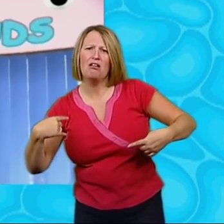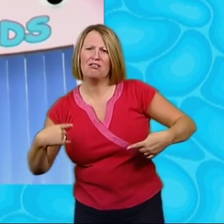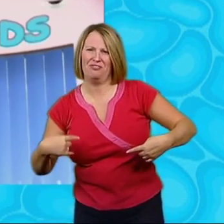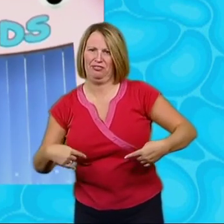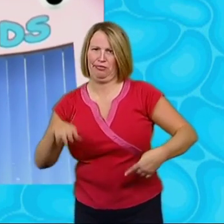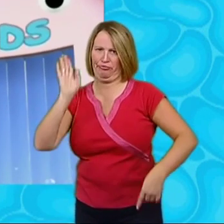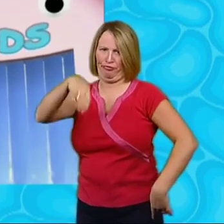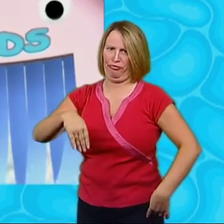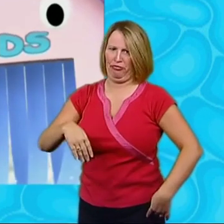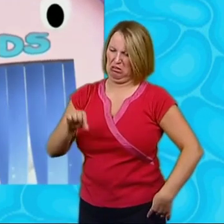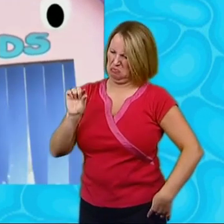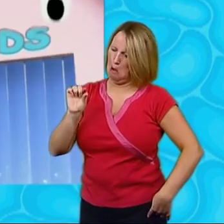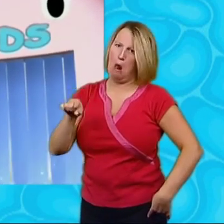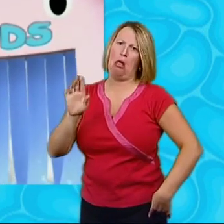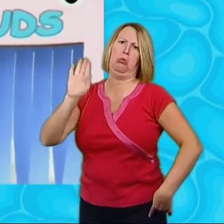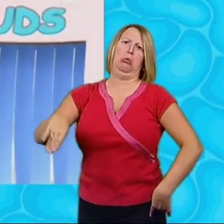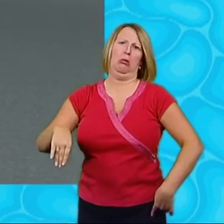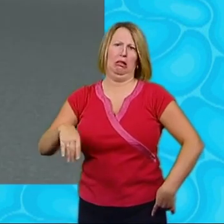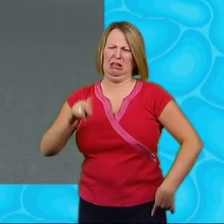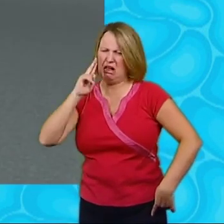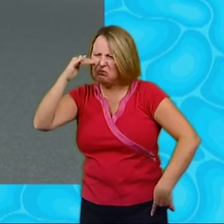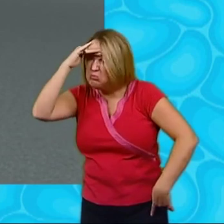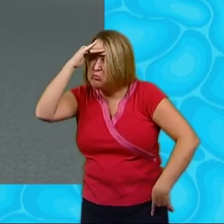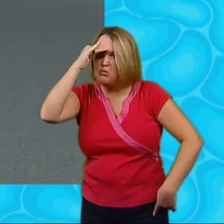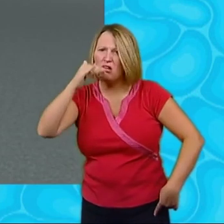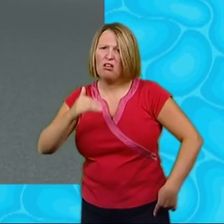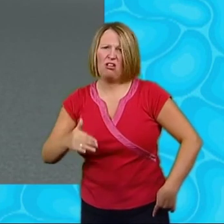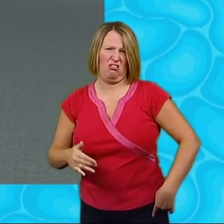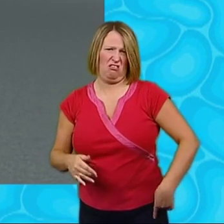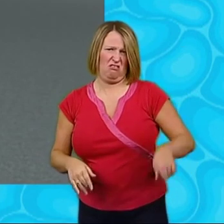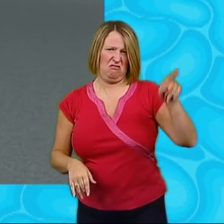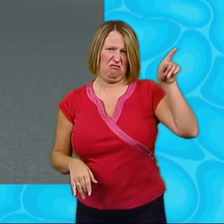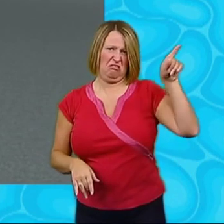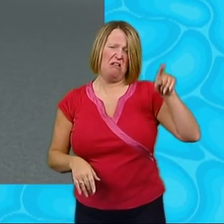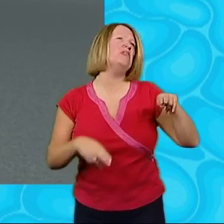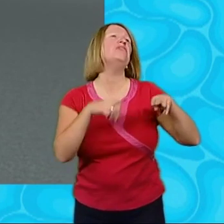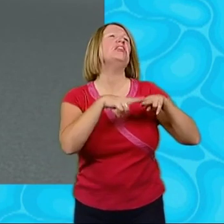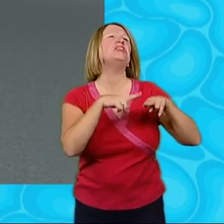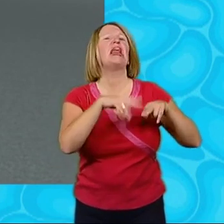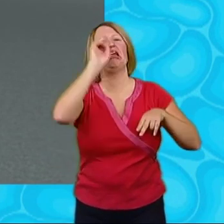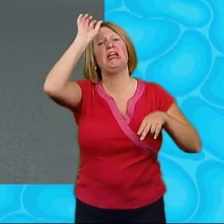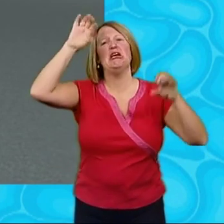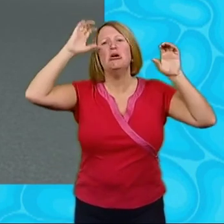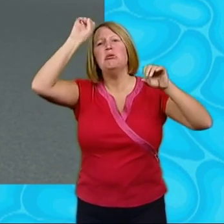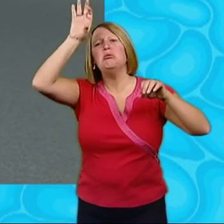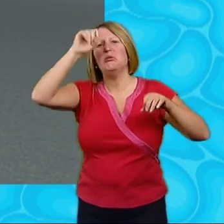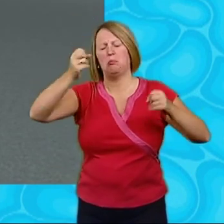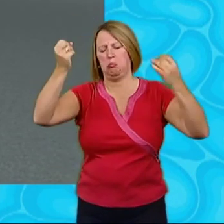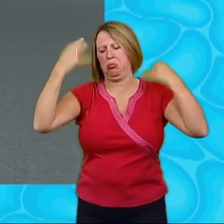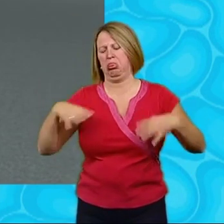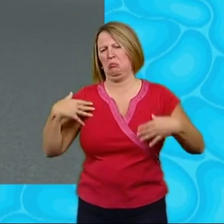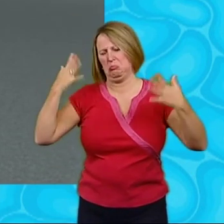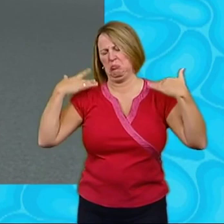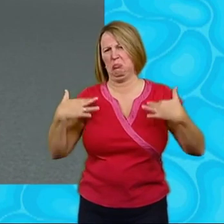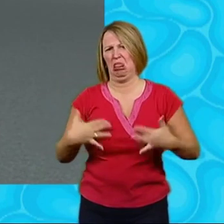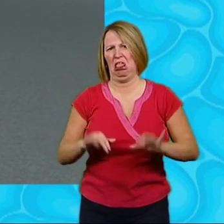little spot? Well, I can hardly see it. Finley said I was all messy, and then Gorby called me Messy Jessie, and then so did the